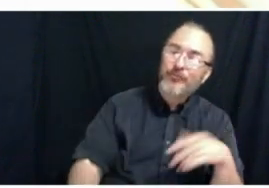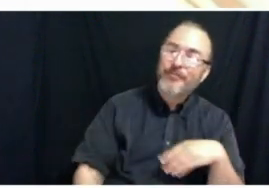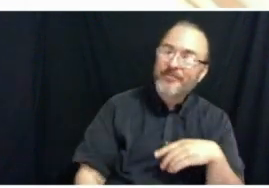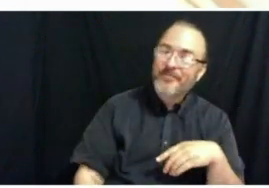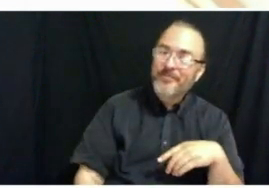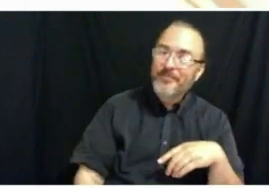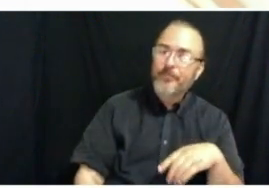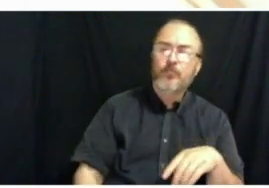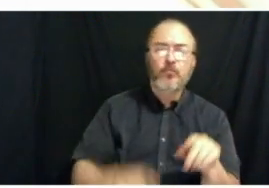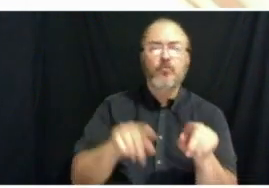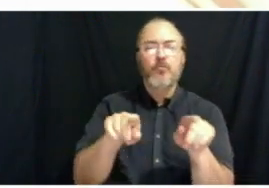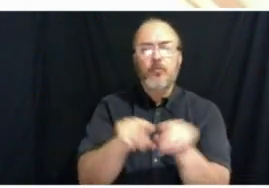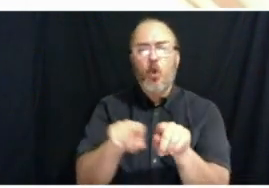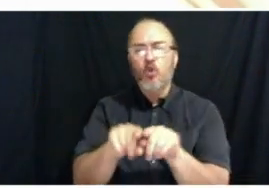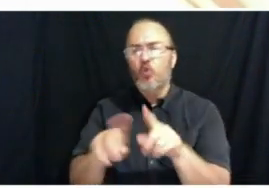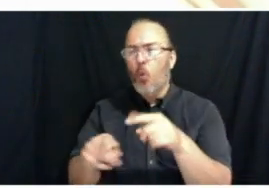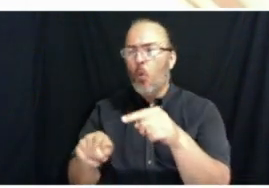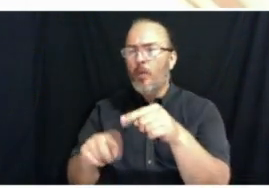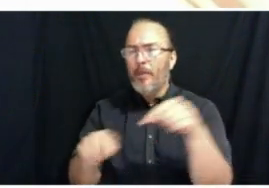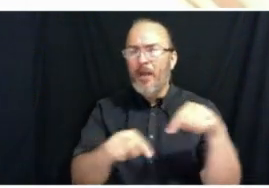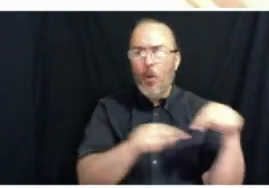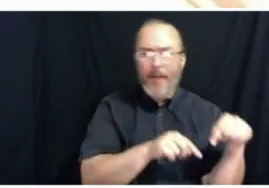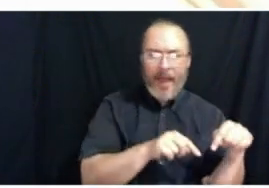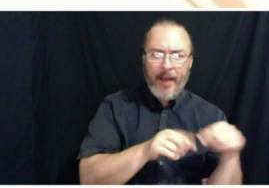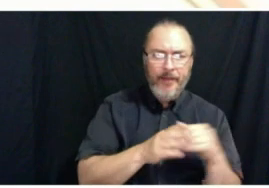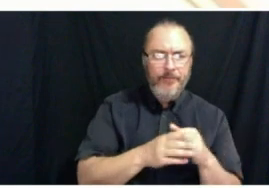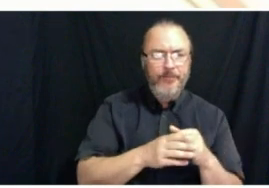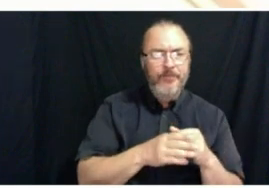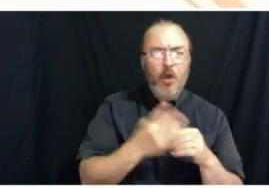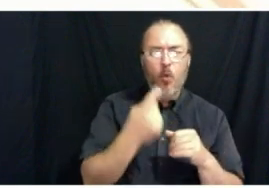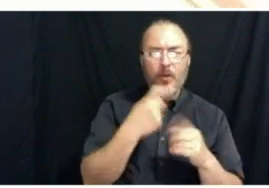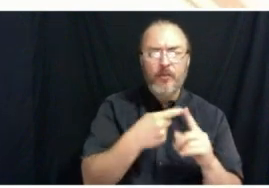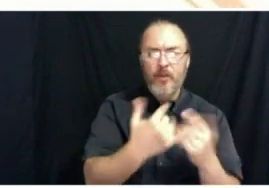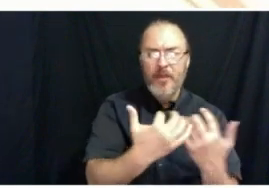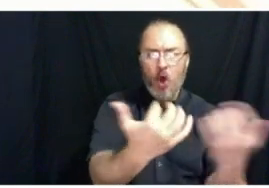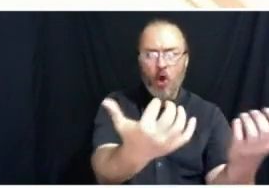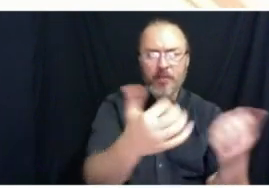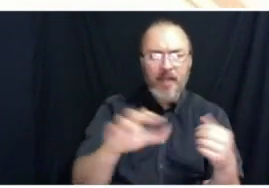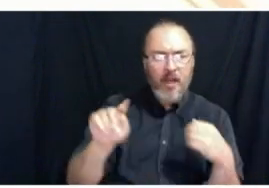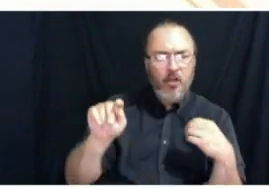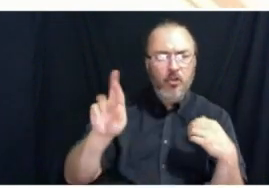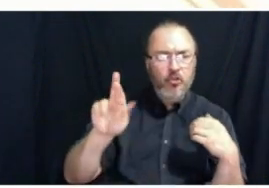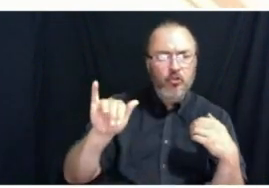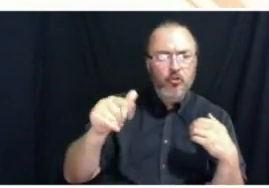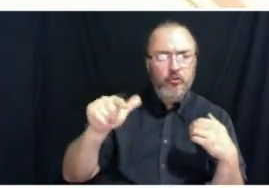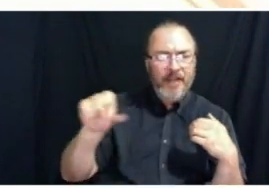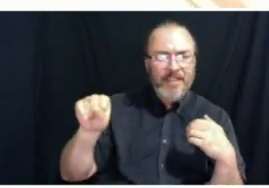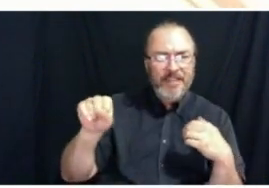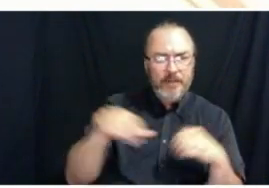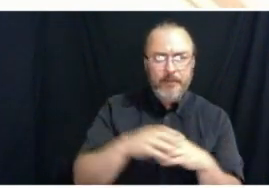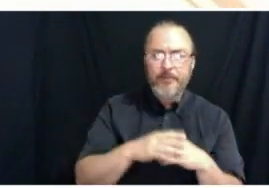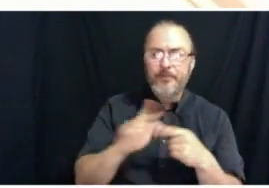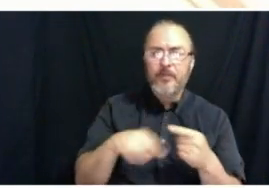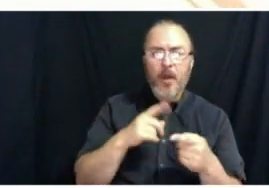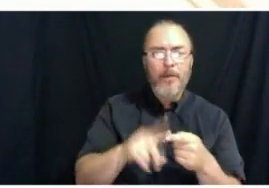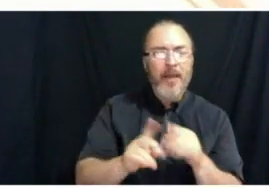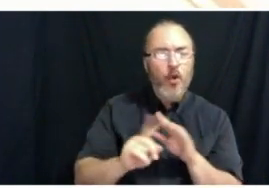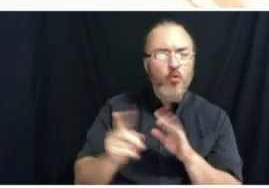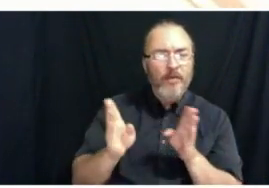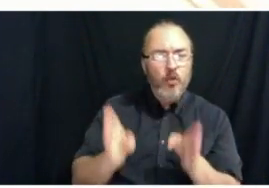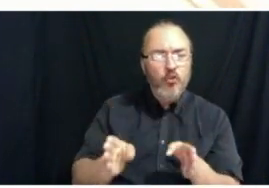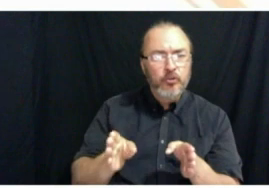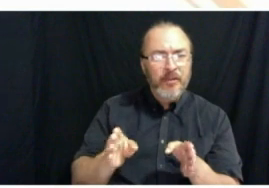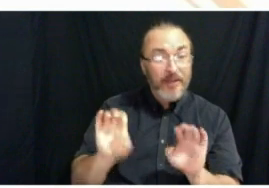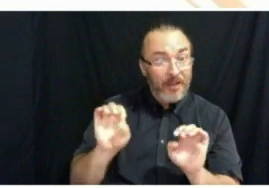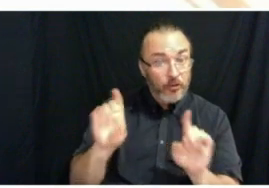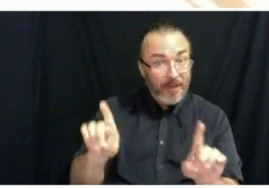to go back again with a question from the audience to Ms. Triggs on refugee education, and especially